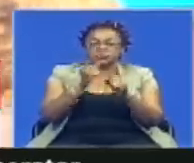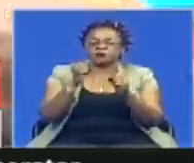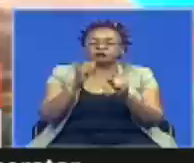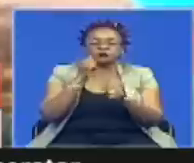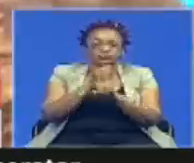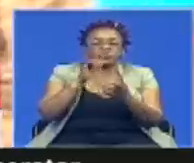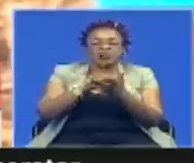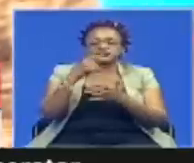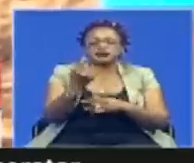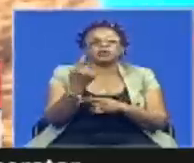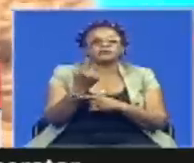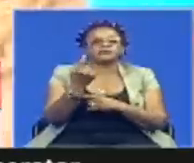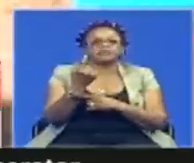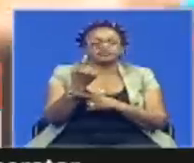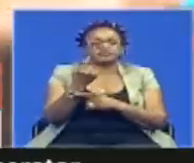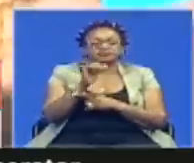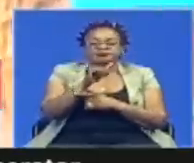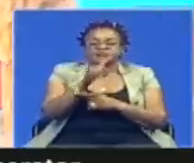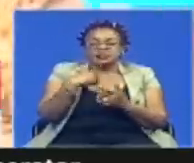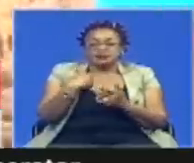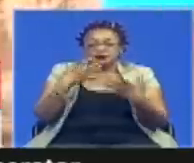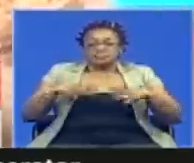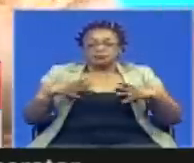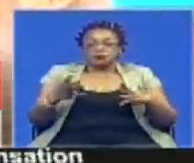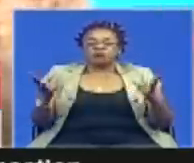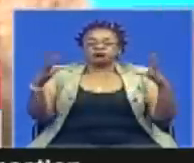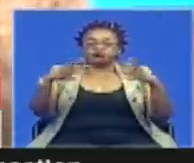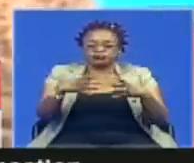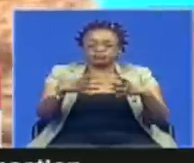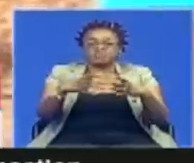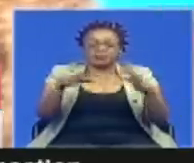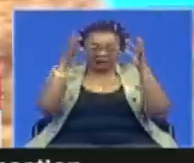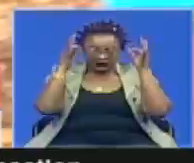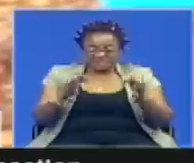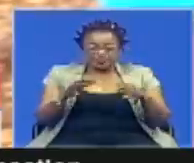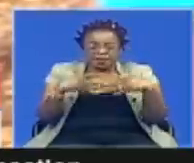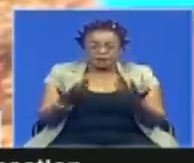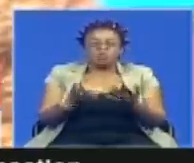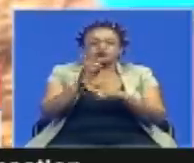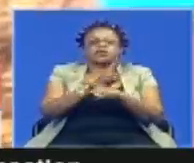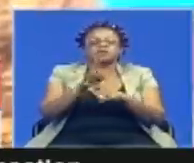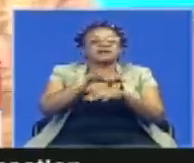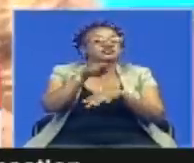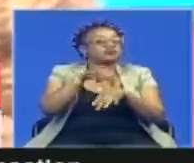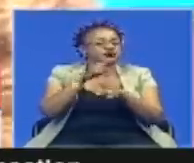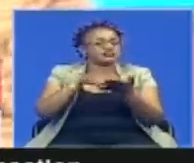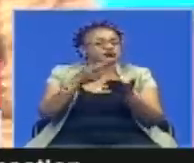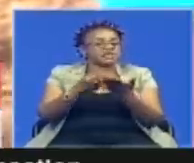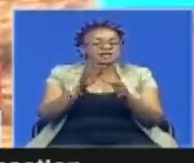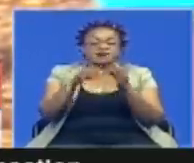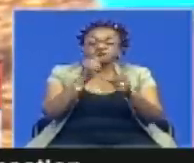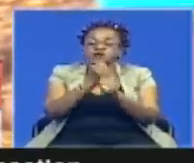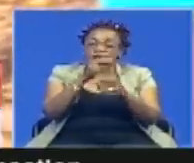It is a process of putting people in a place so that they determine how we are going to use national resources. So if you do this